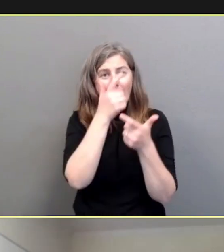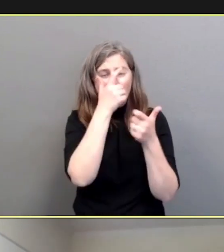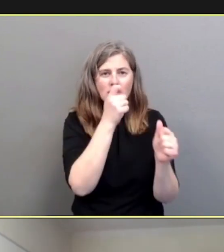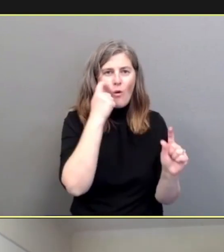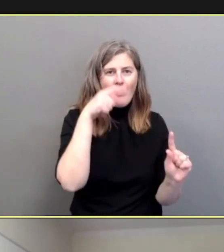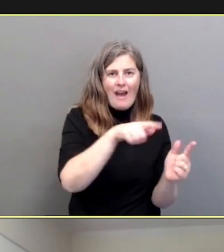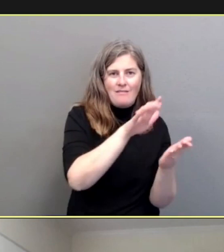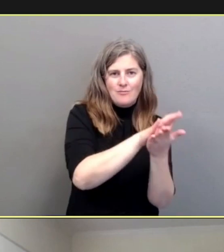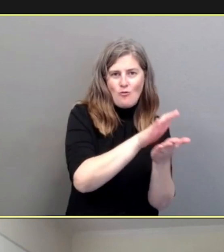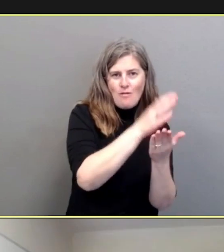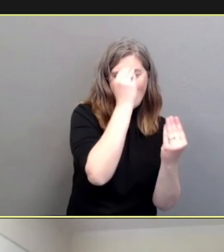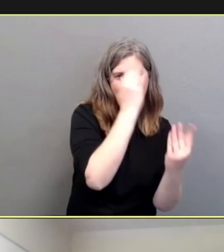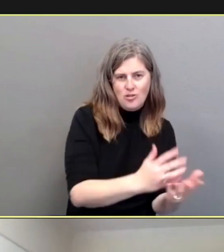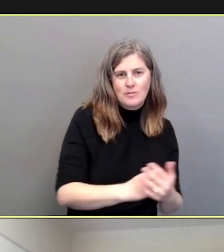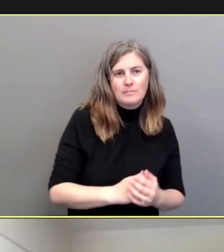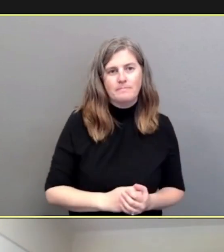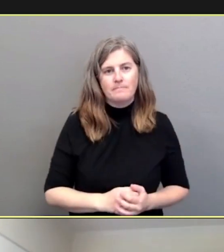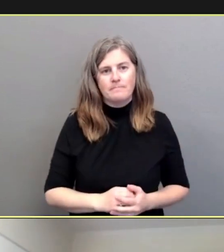information.